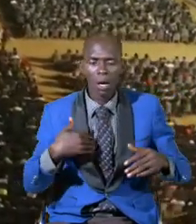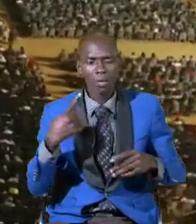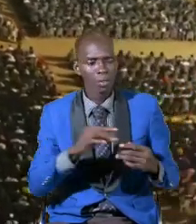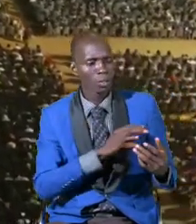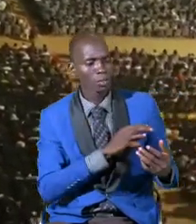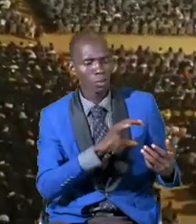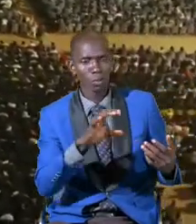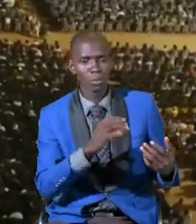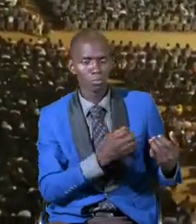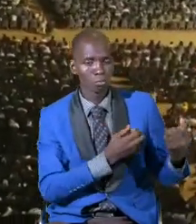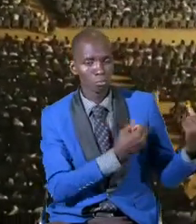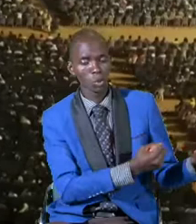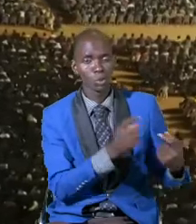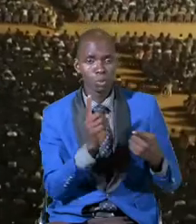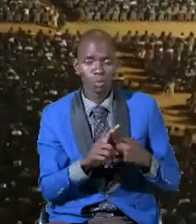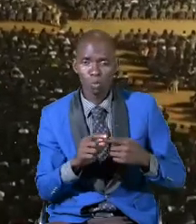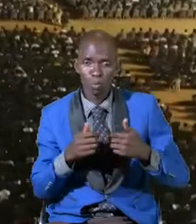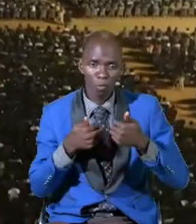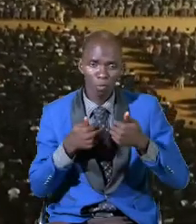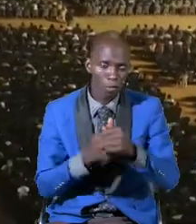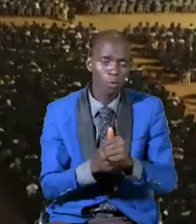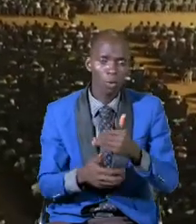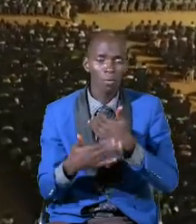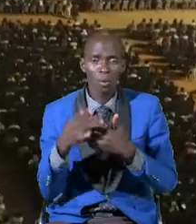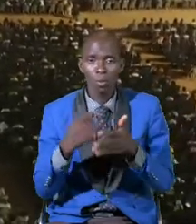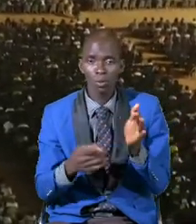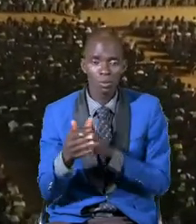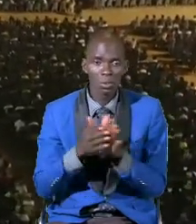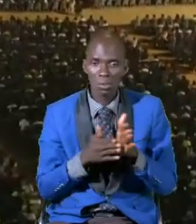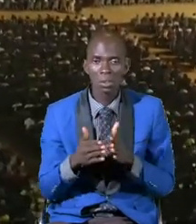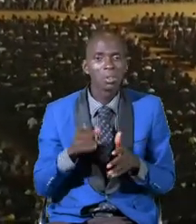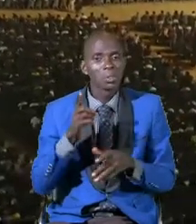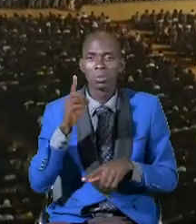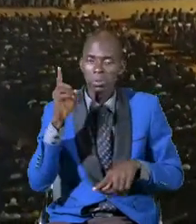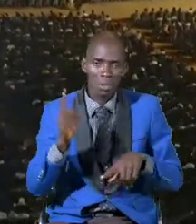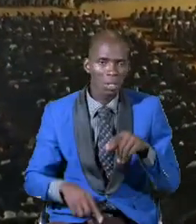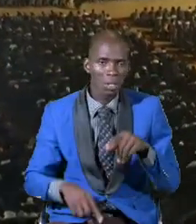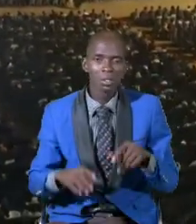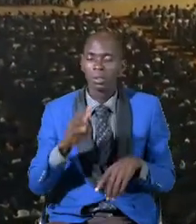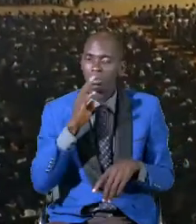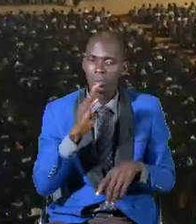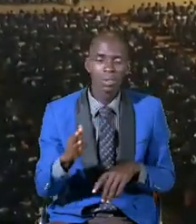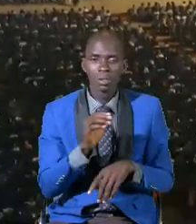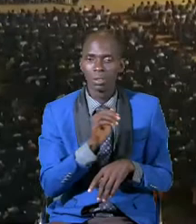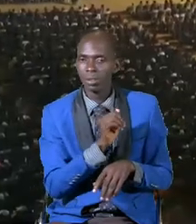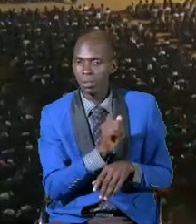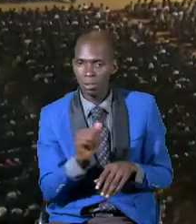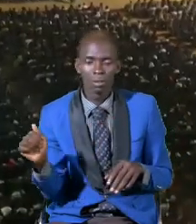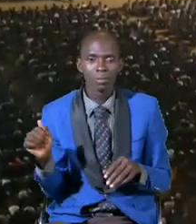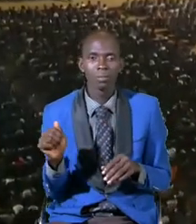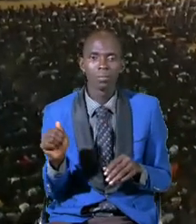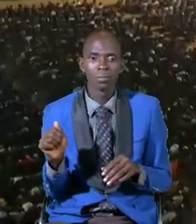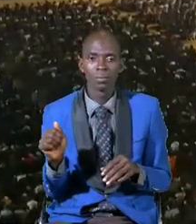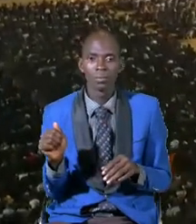a scholar. I have what it takes to be a professional, but I look all around. I don't have the courage